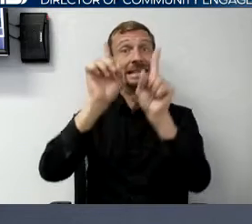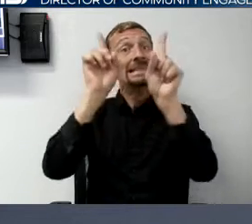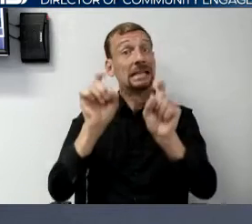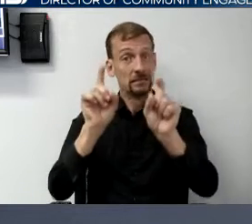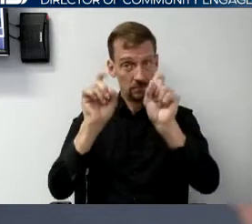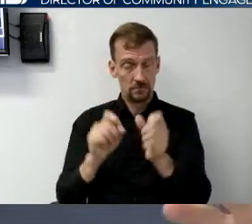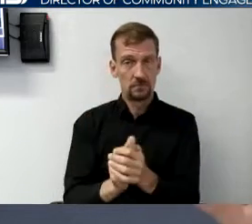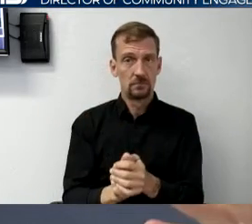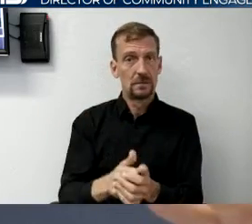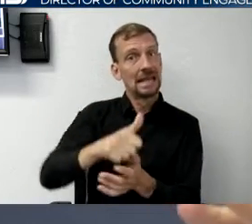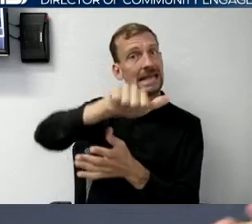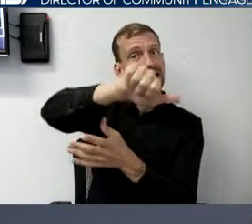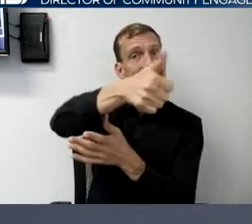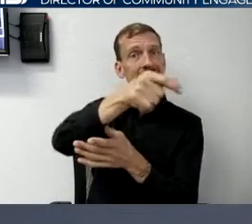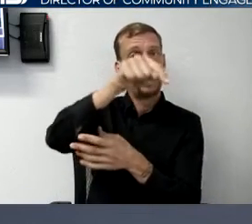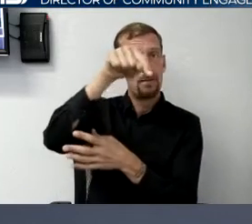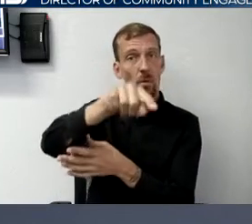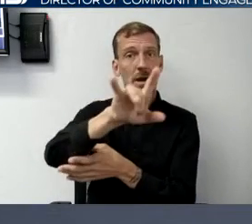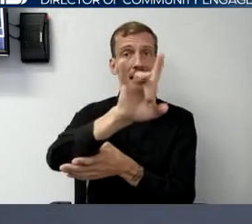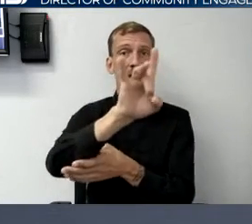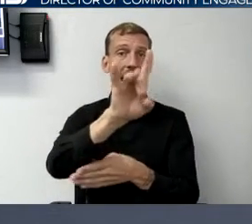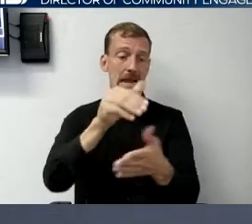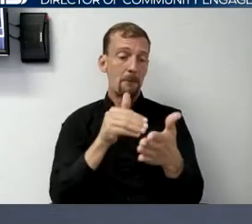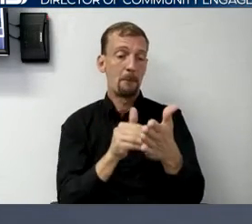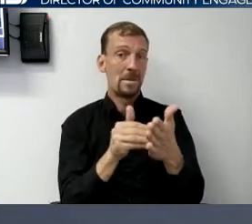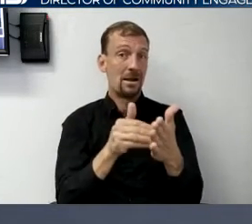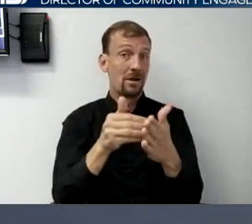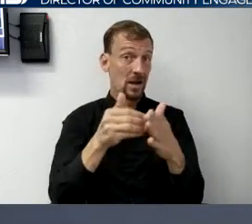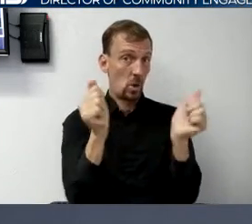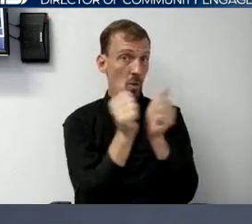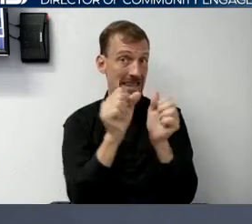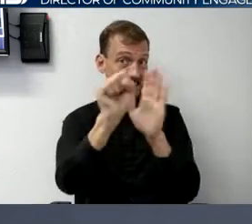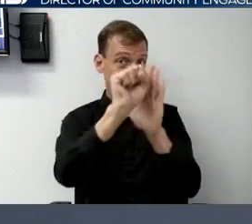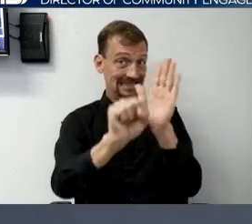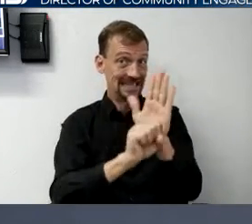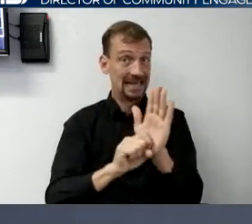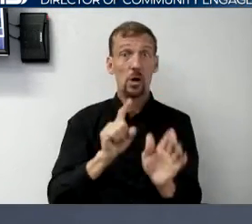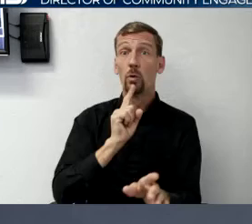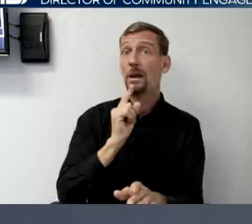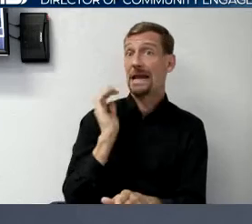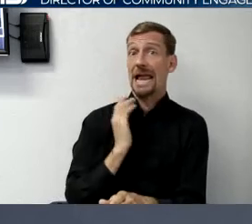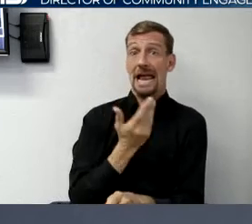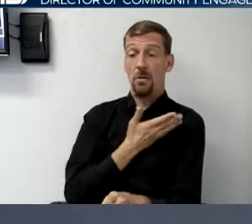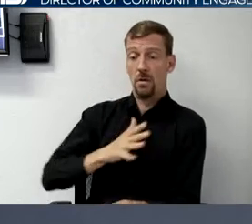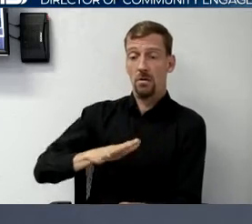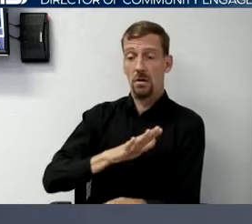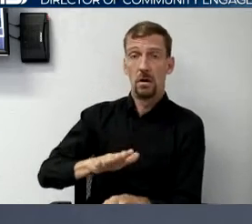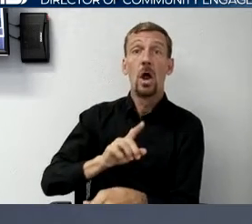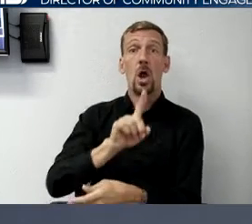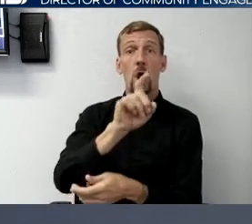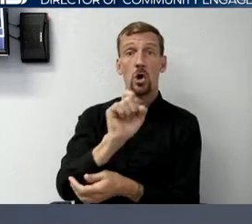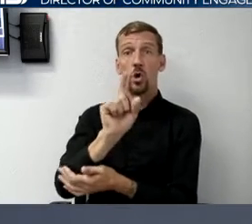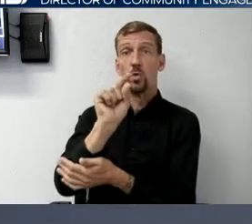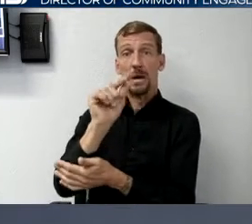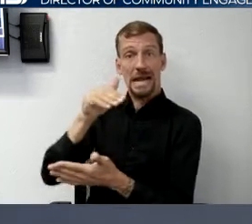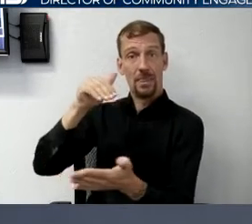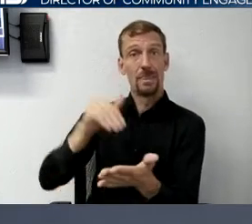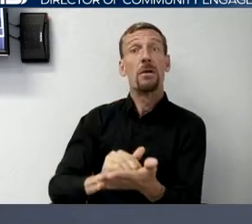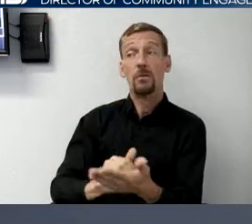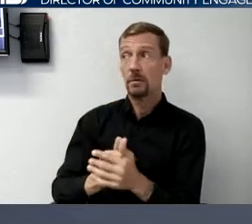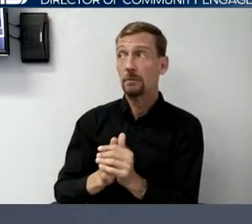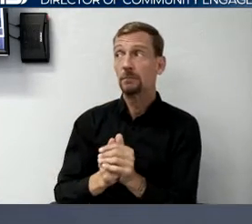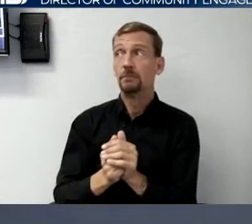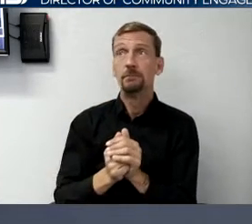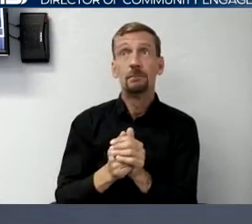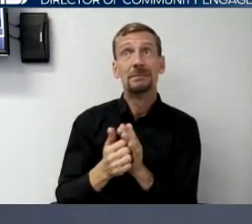So 10.8 million at the state level, 120,000 at the county level.